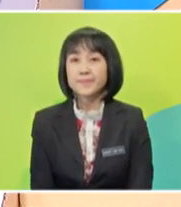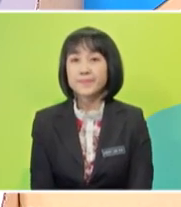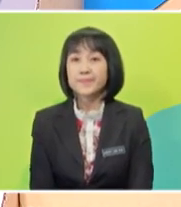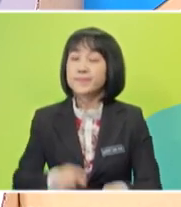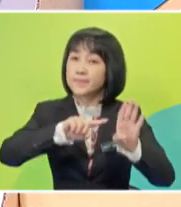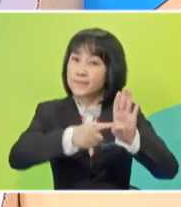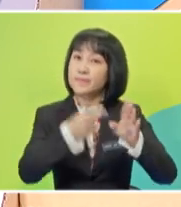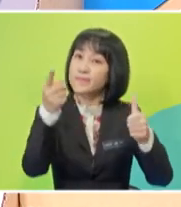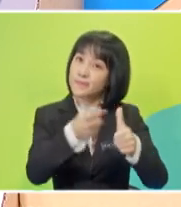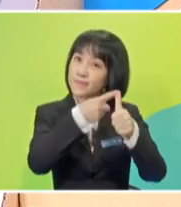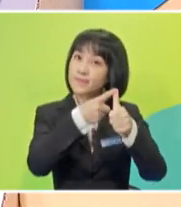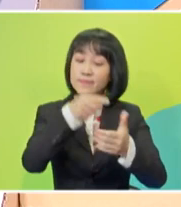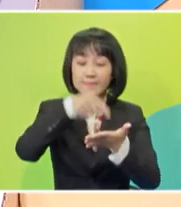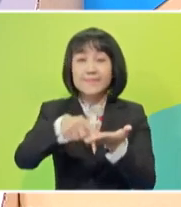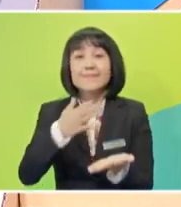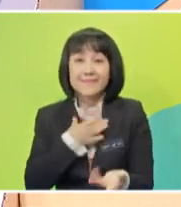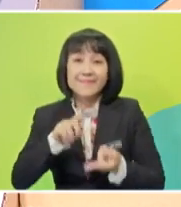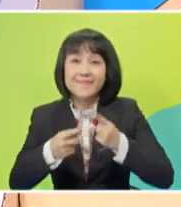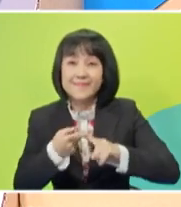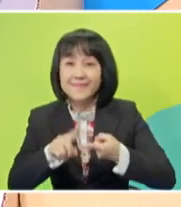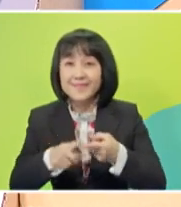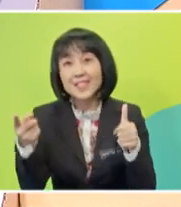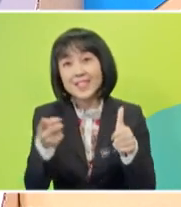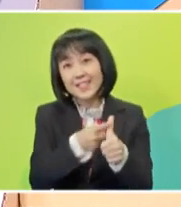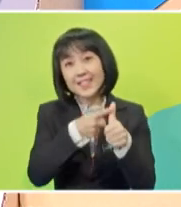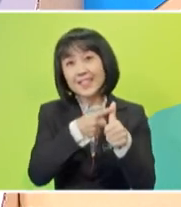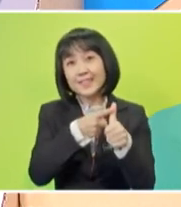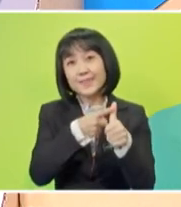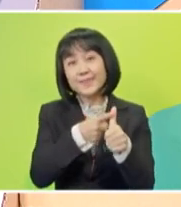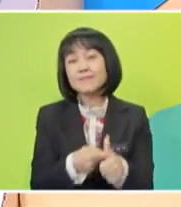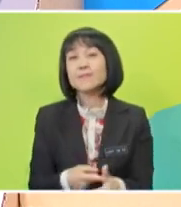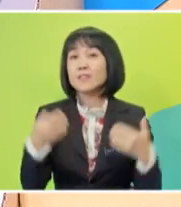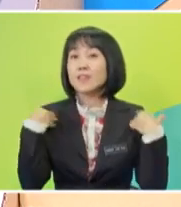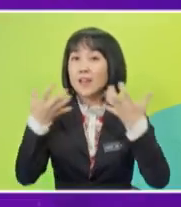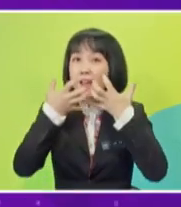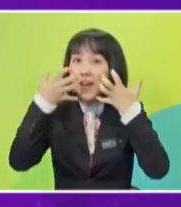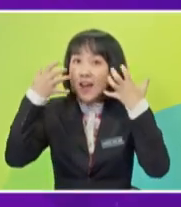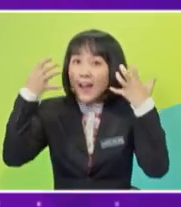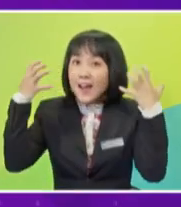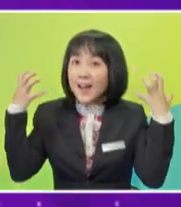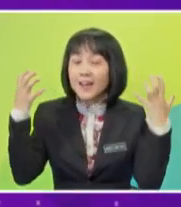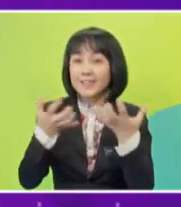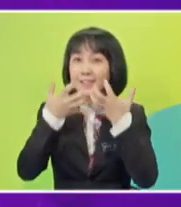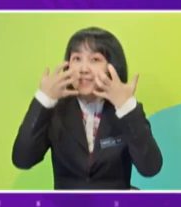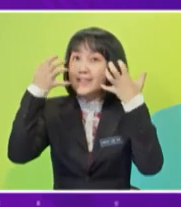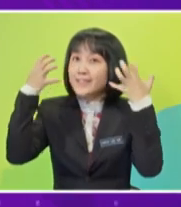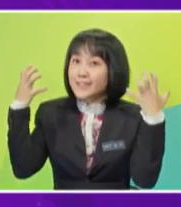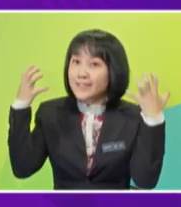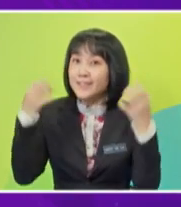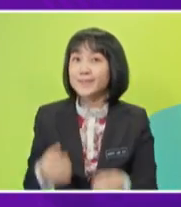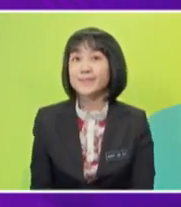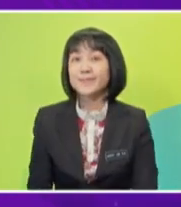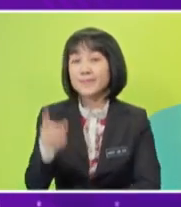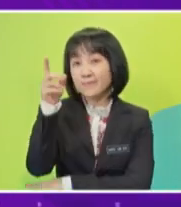first one. So these are my friends. So the first one, we have got tiger. Tiger. So tiger is spelled